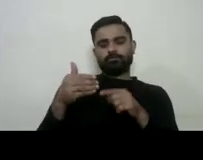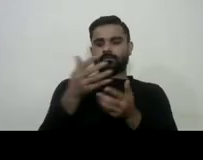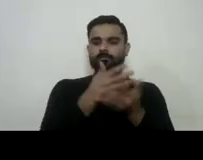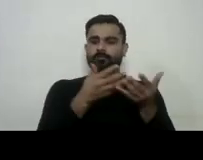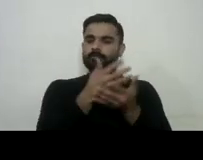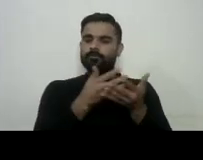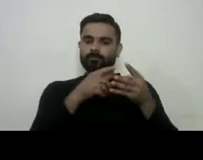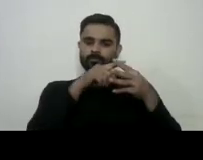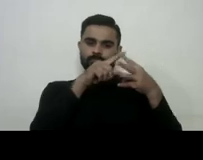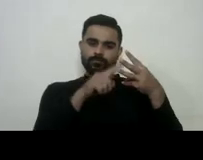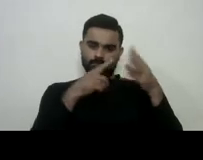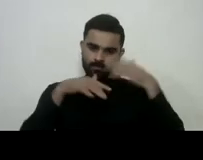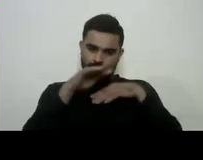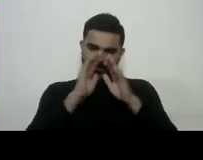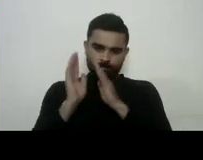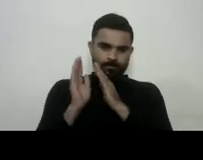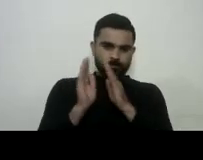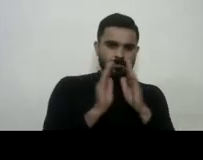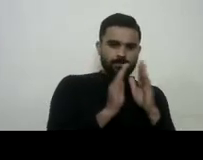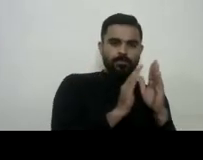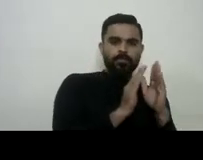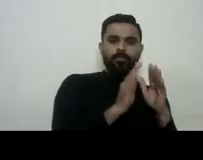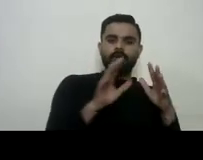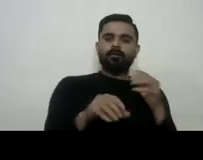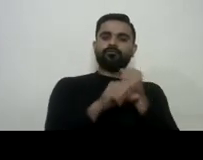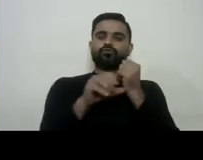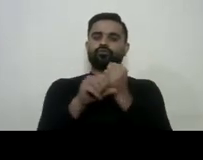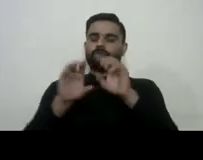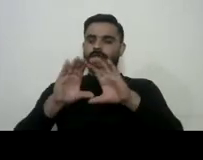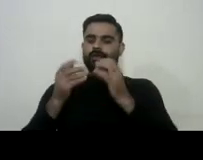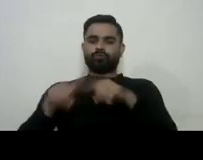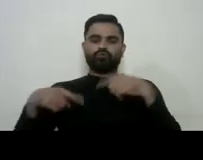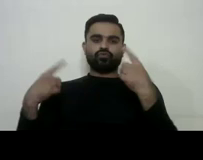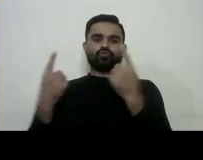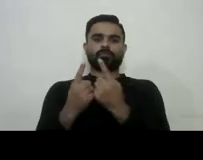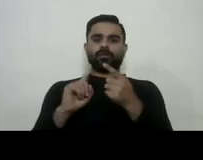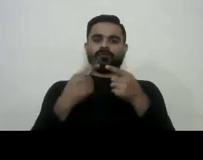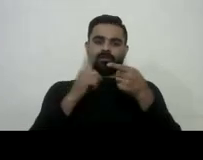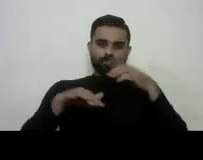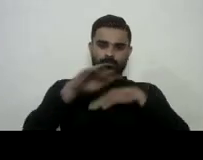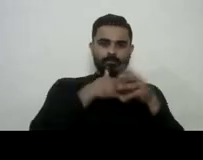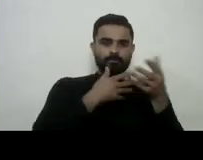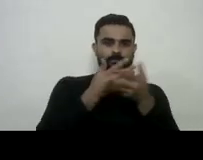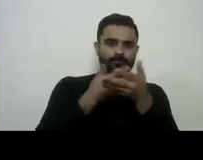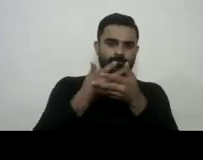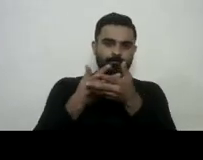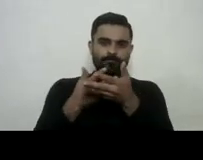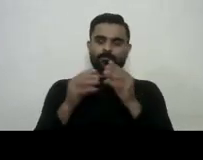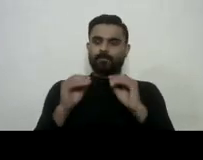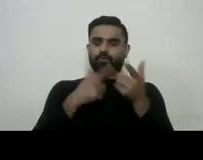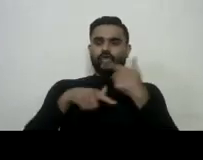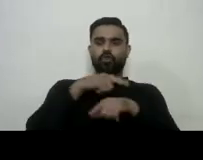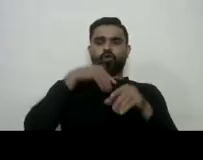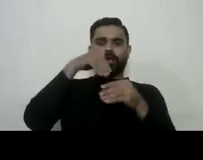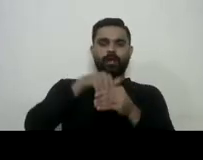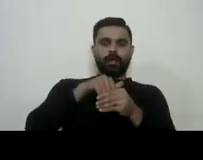discussed 3 strategies how we can use translanguaging in the classroom. The first strategy we discussed, that was bringing the local